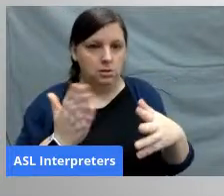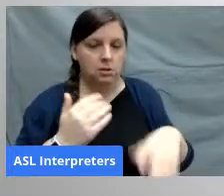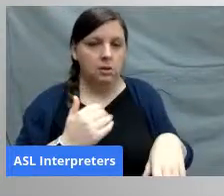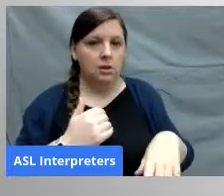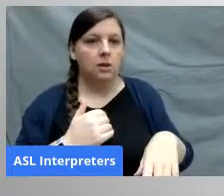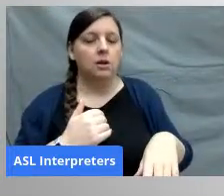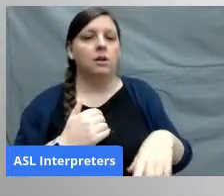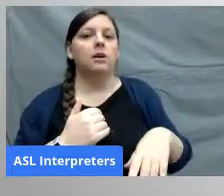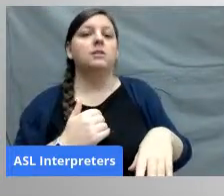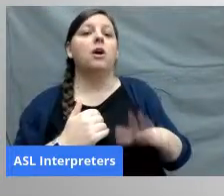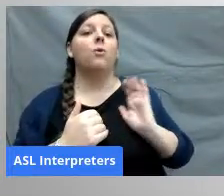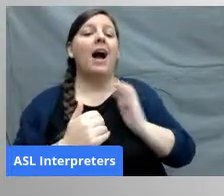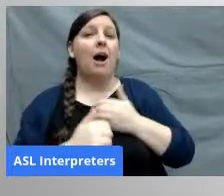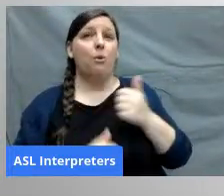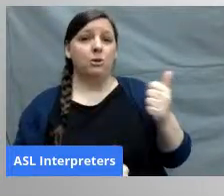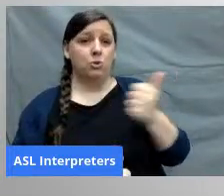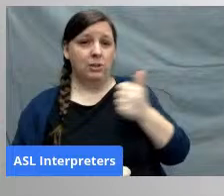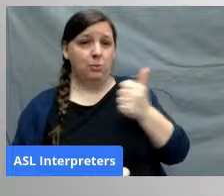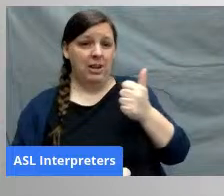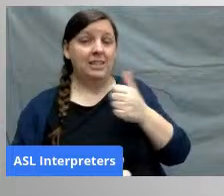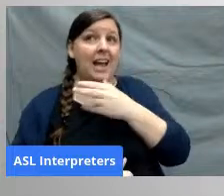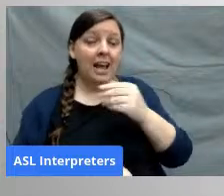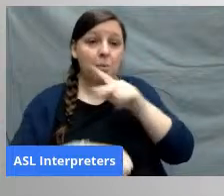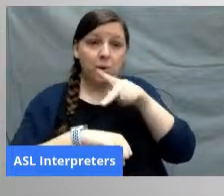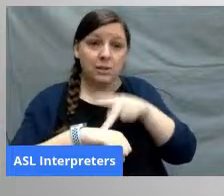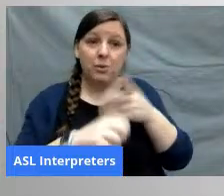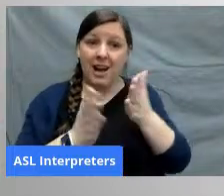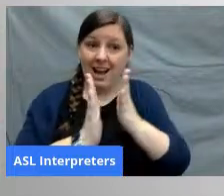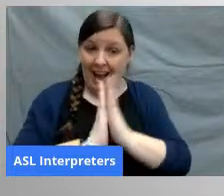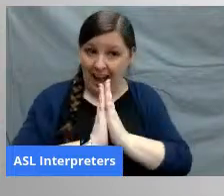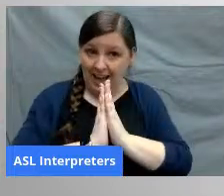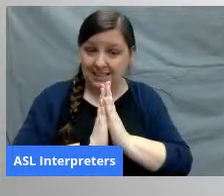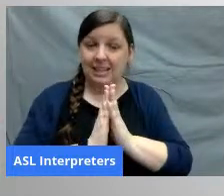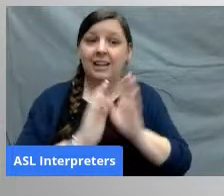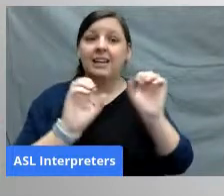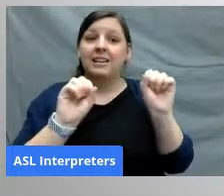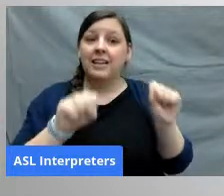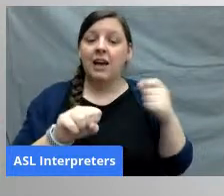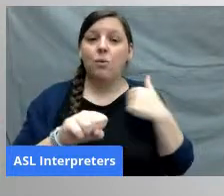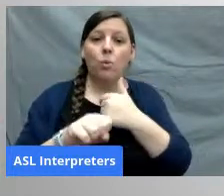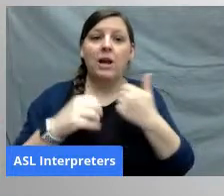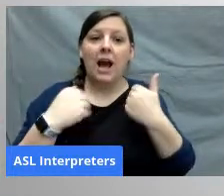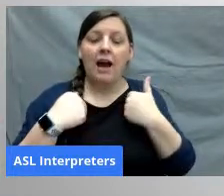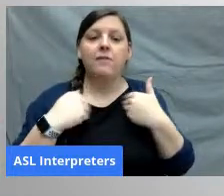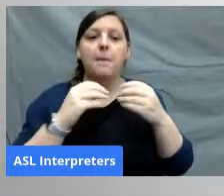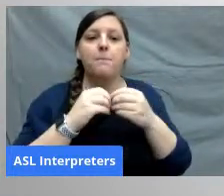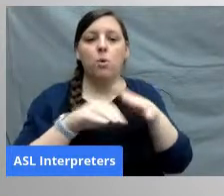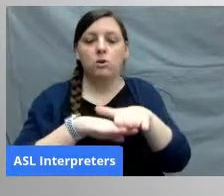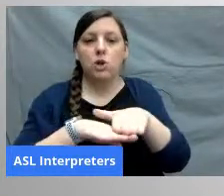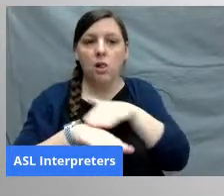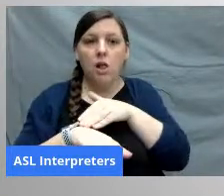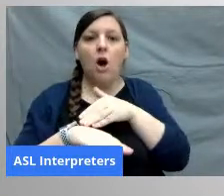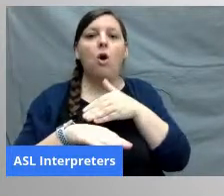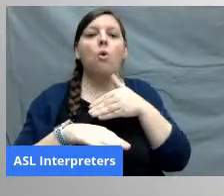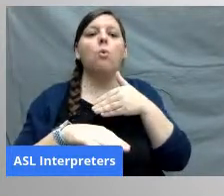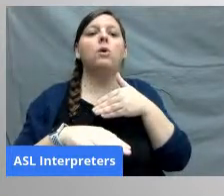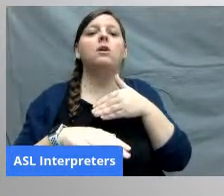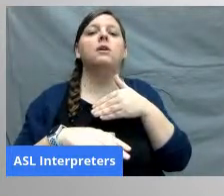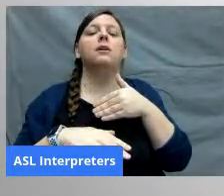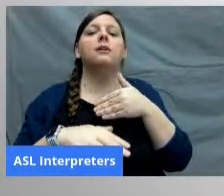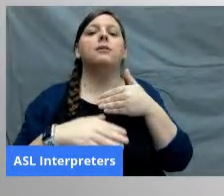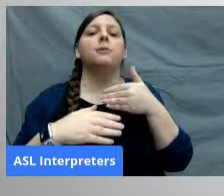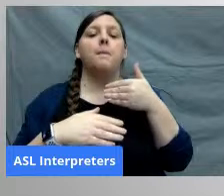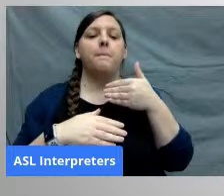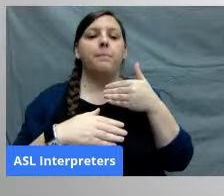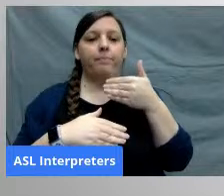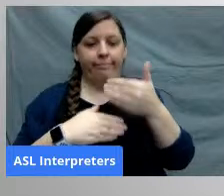asked us is that and our principals is, can we do a slower phase in of our middle school and